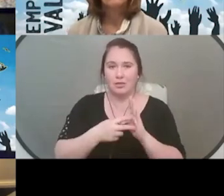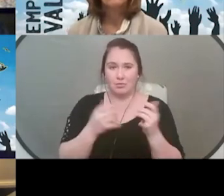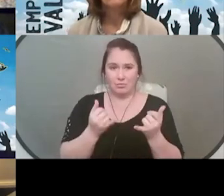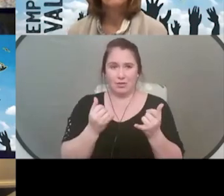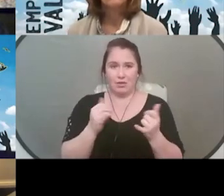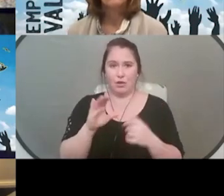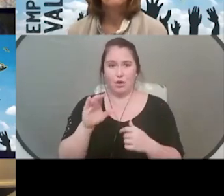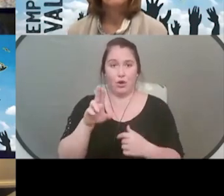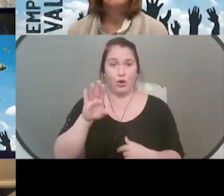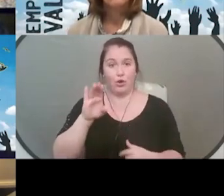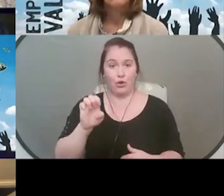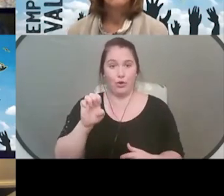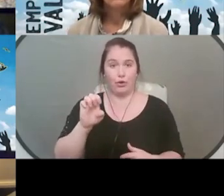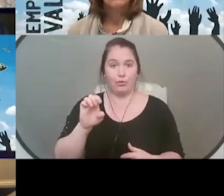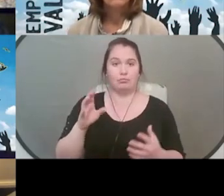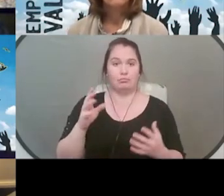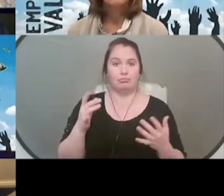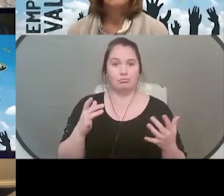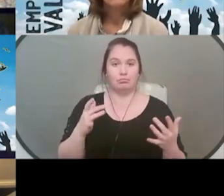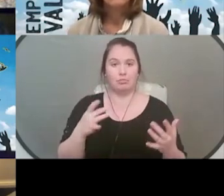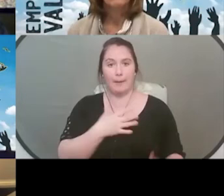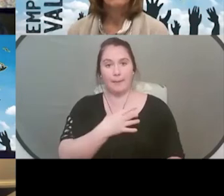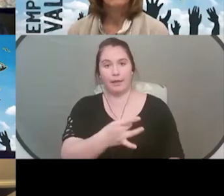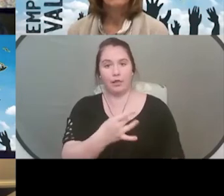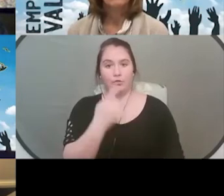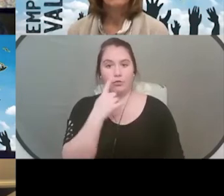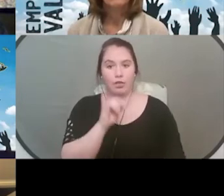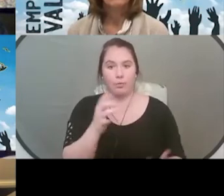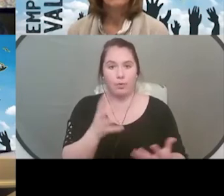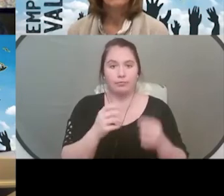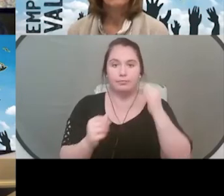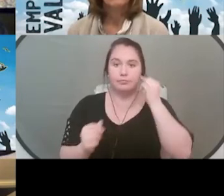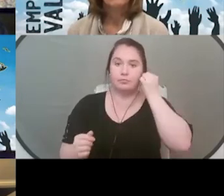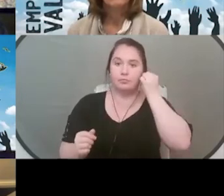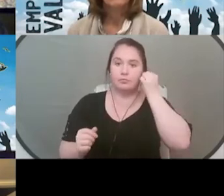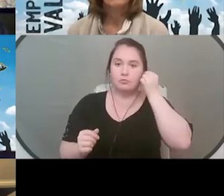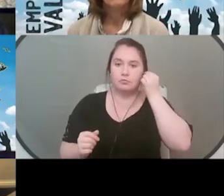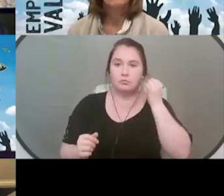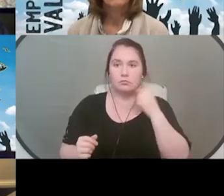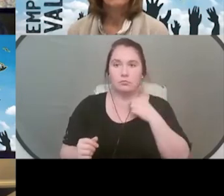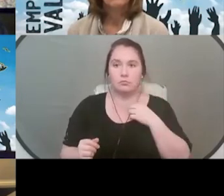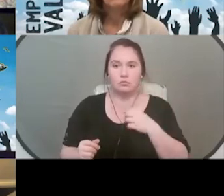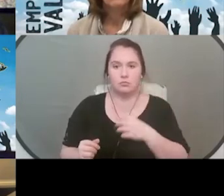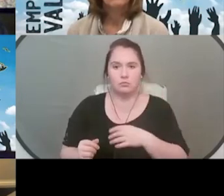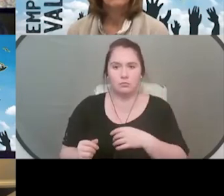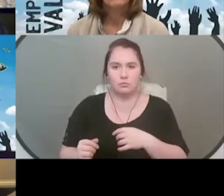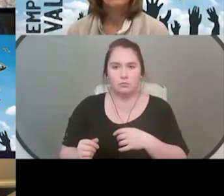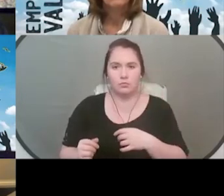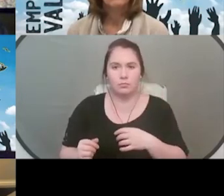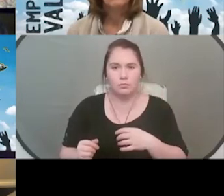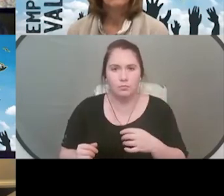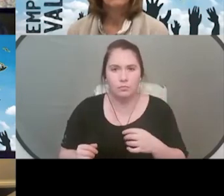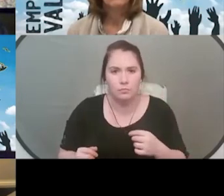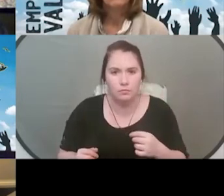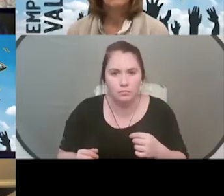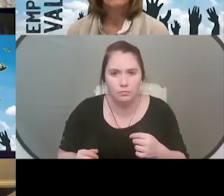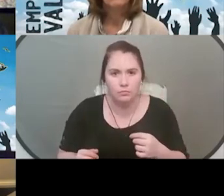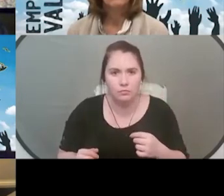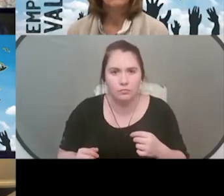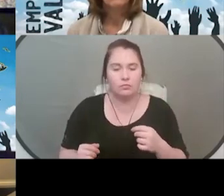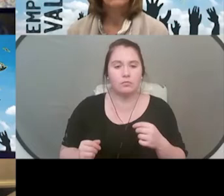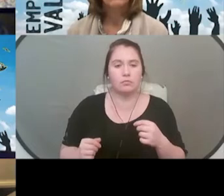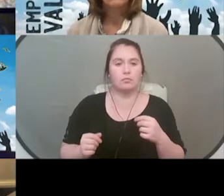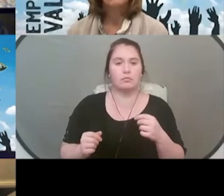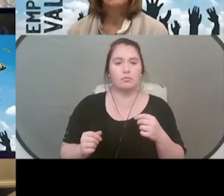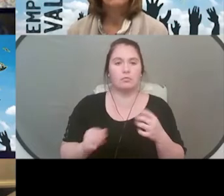which is something that we talked a lot about in the discussions earlier? Yeah, I really want to. Yeah, I really